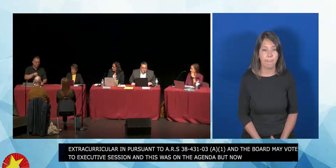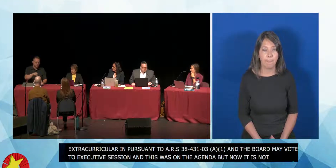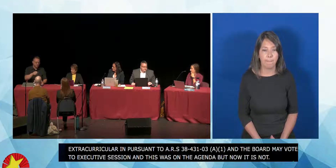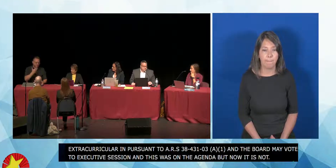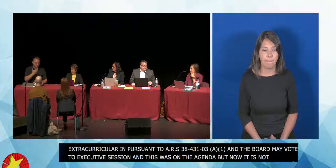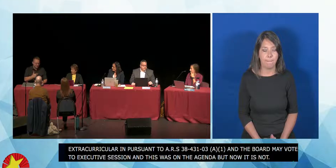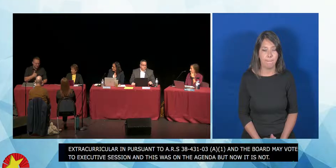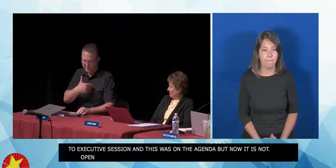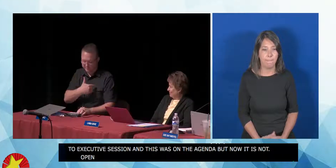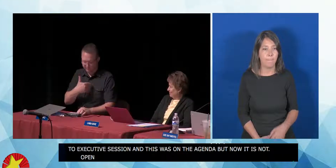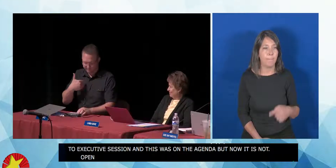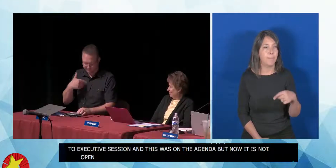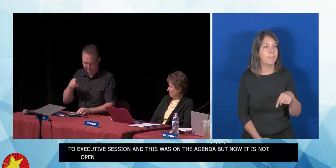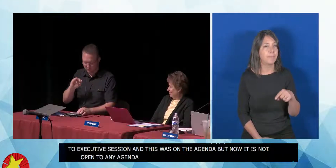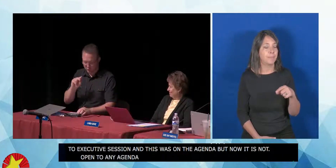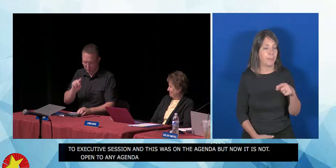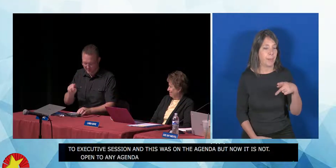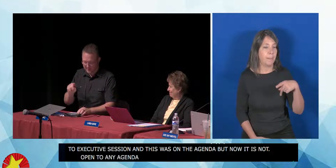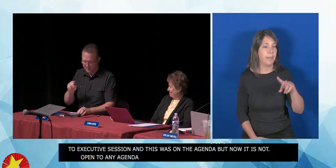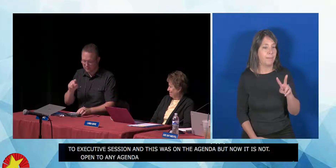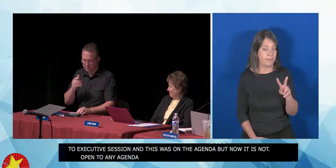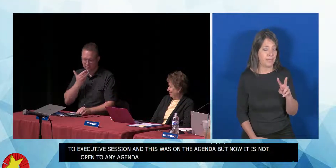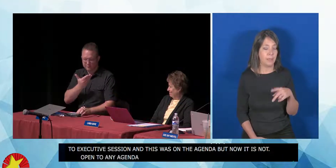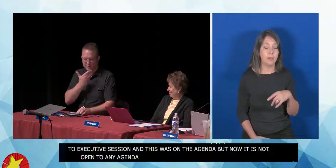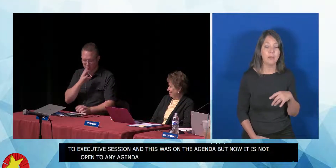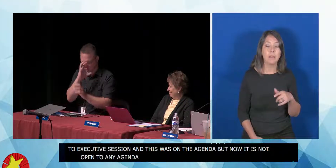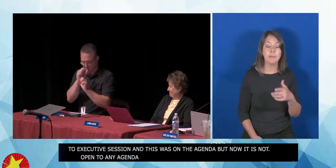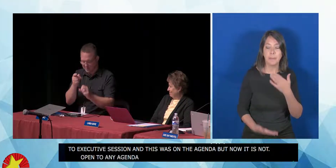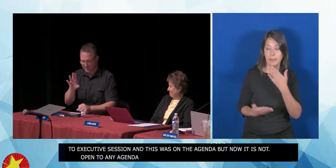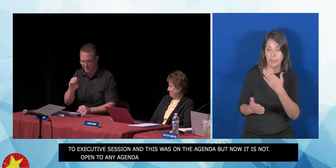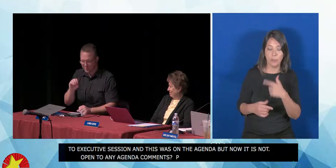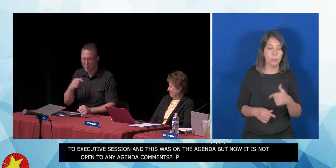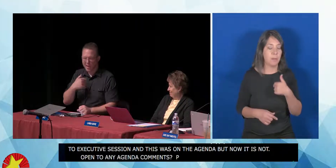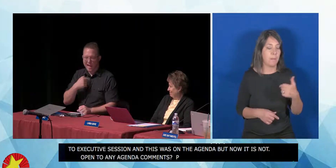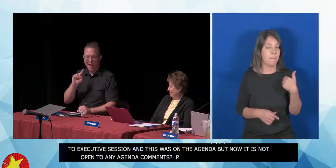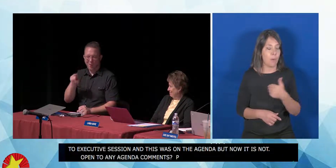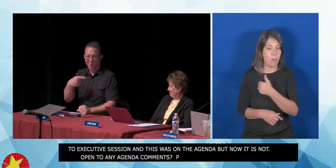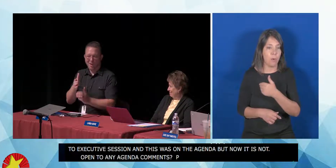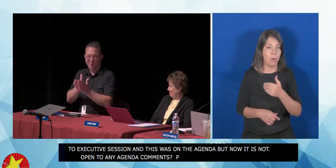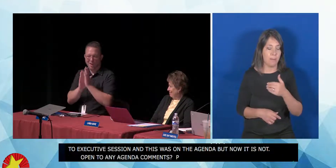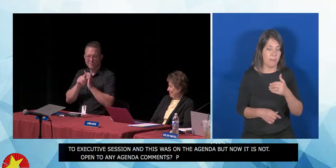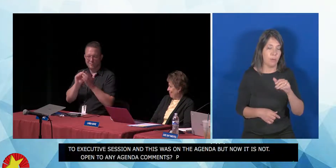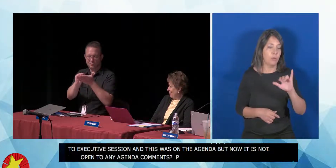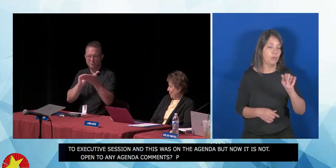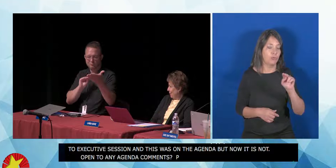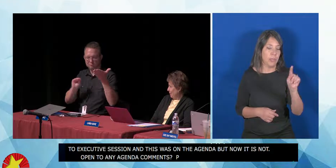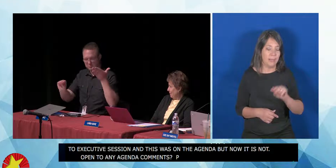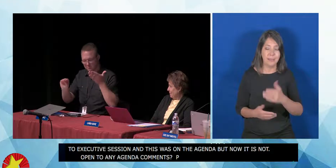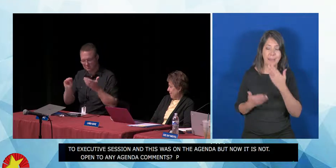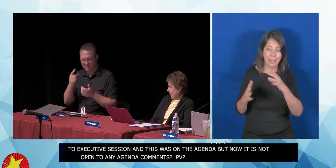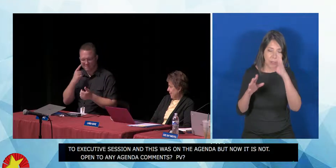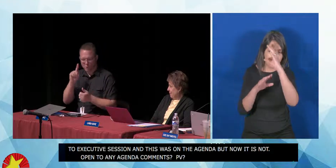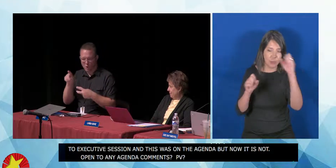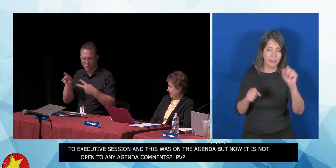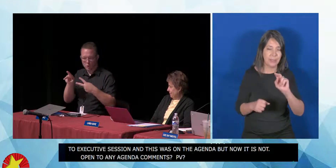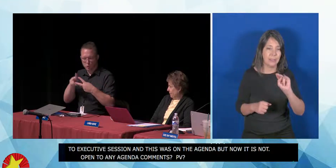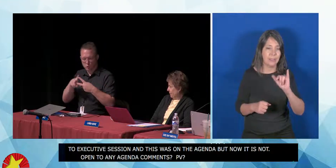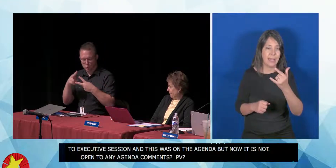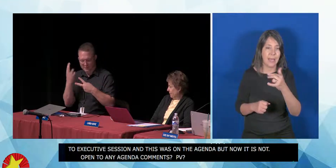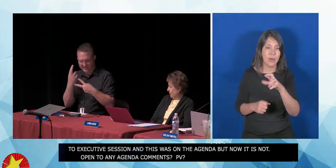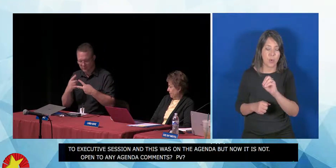PV? Thank you. This is Board Member Jantz. Thank you, President Nigro.